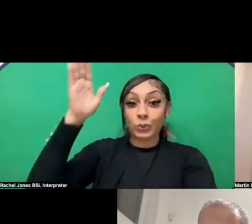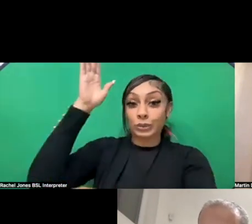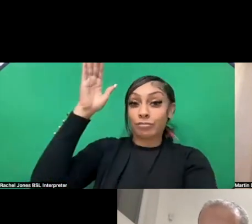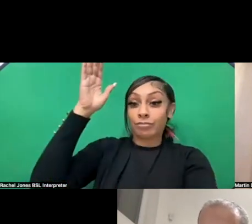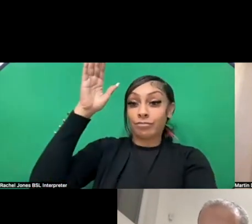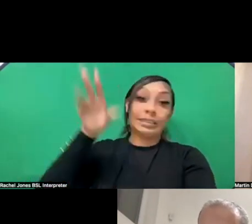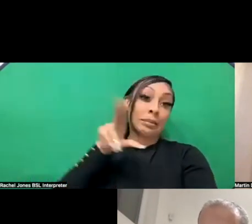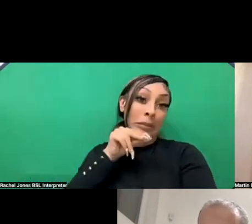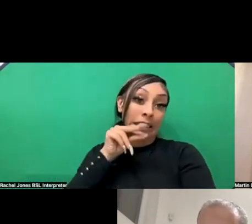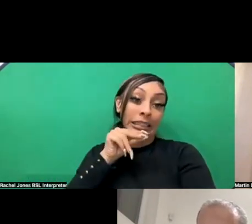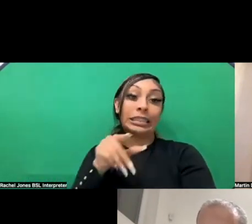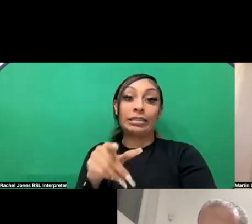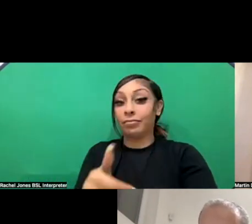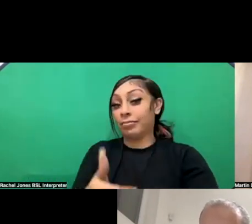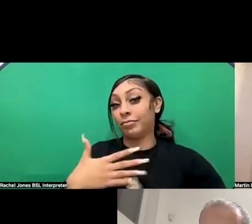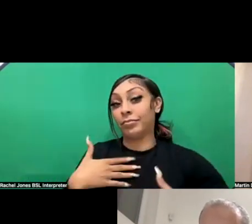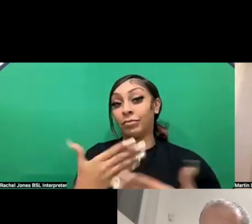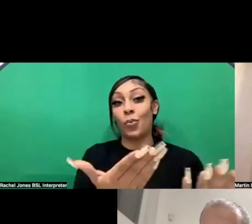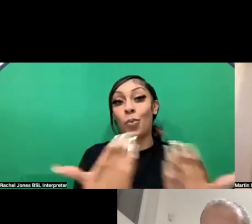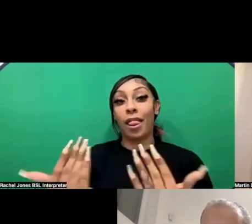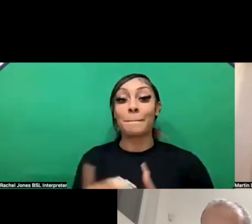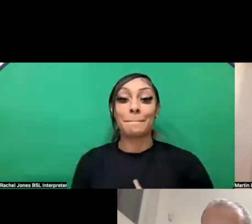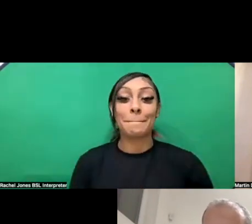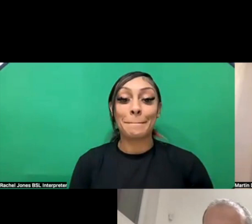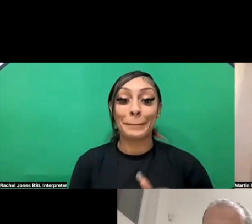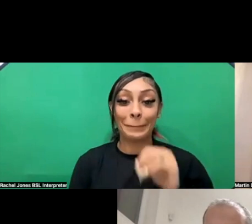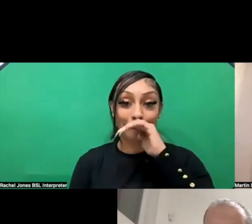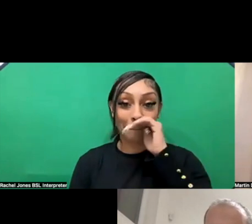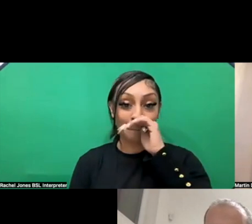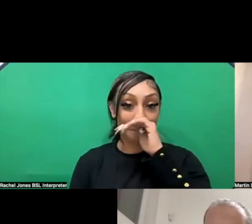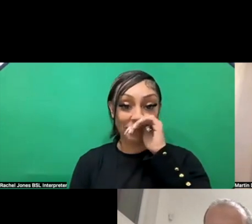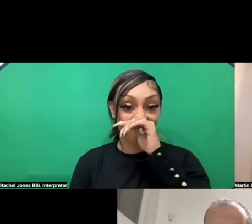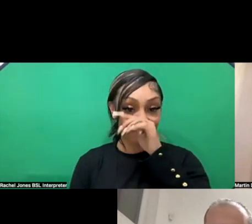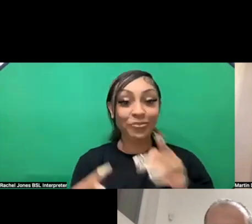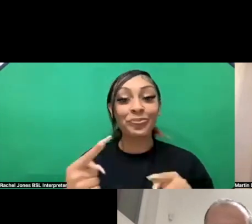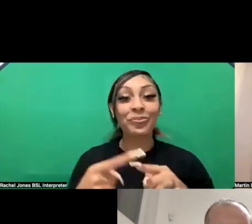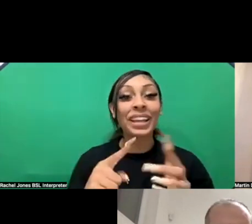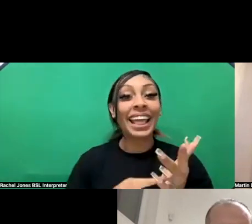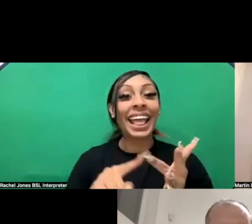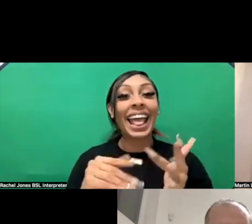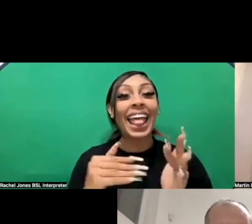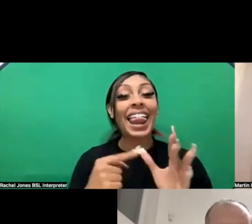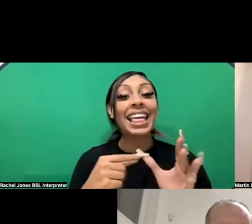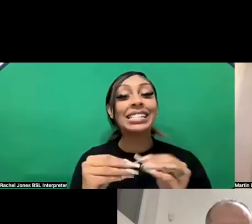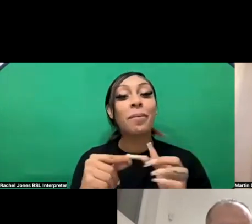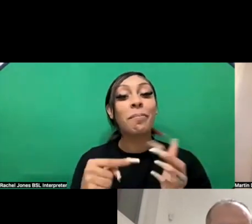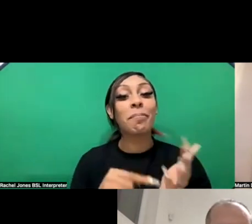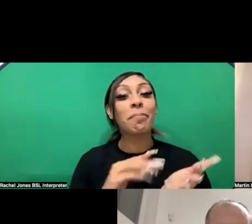put your hand up. But yeah, shall I just ask Elizabeth? Welcome. Thank you for joining us. Great to see you